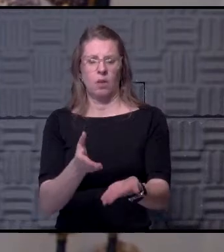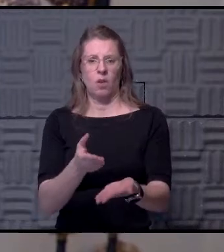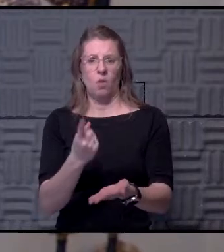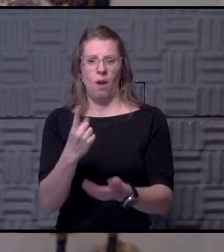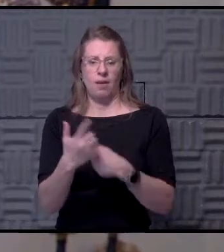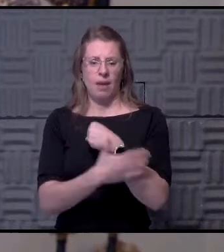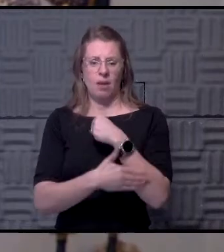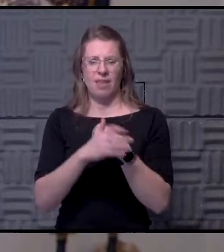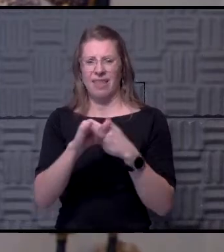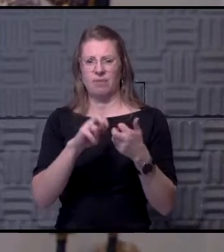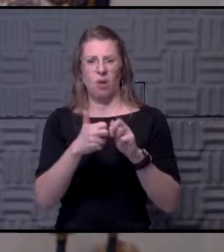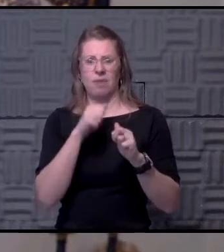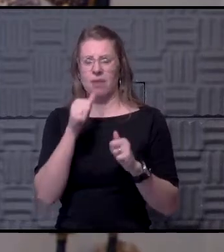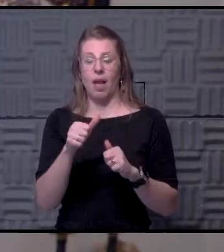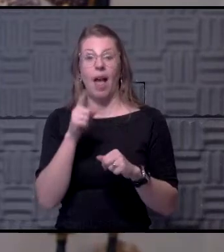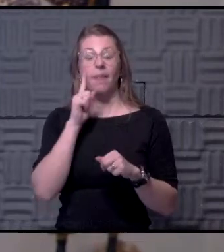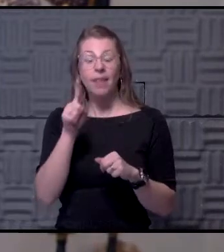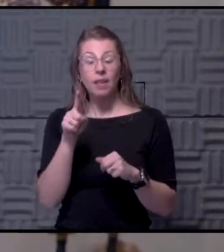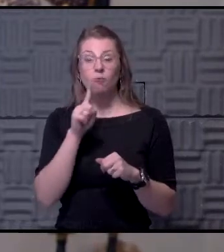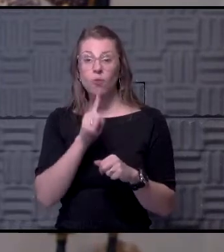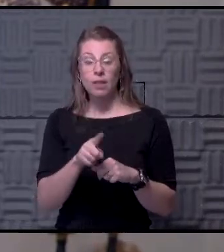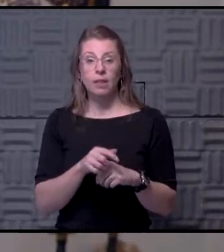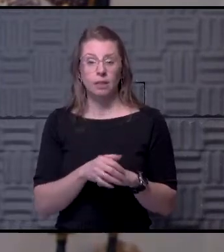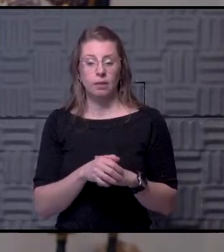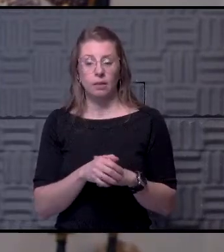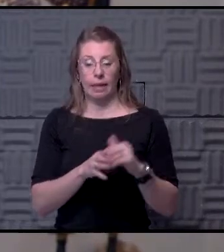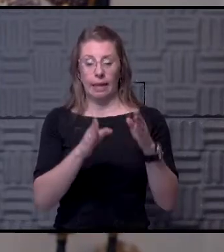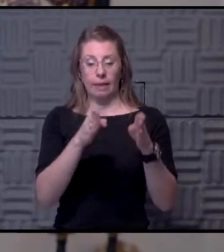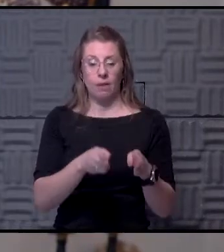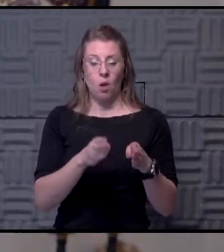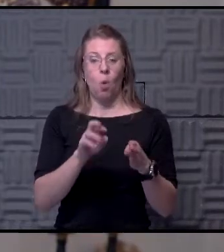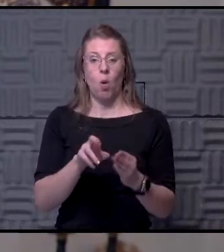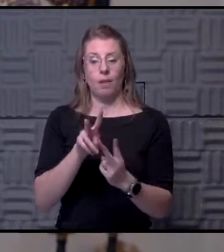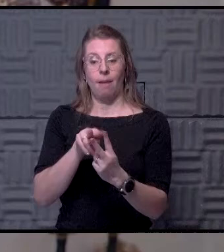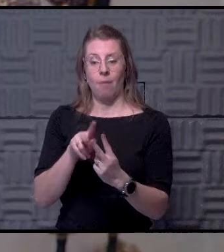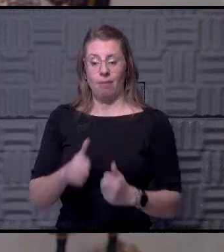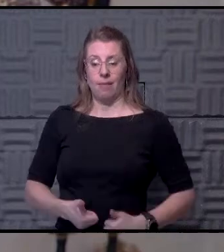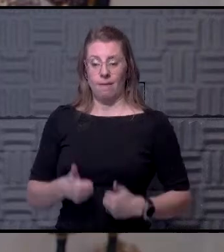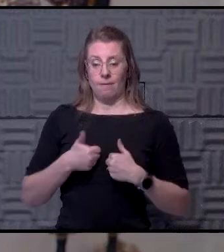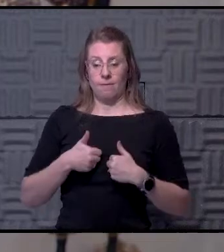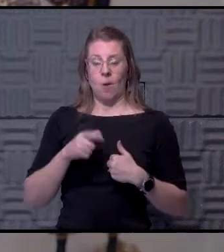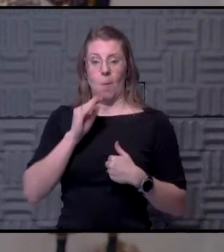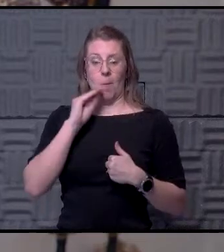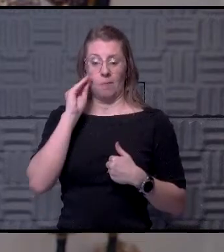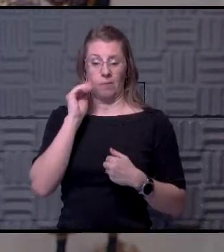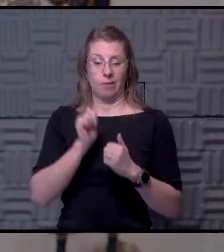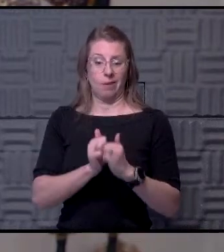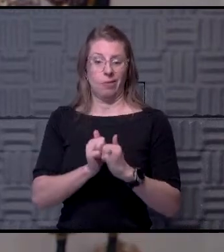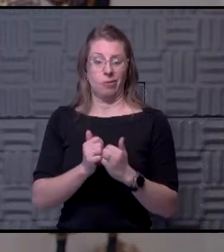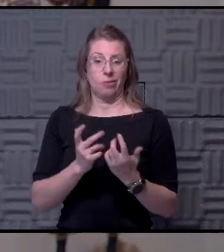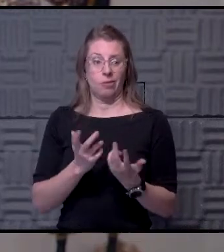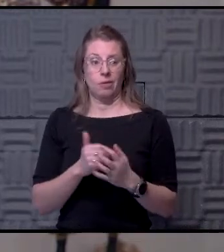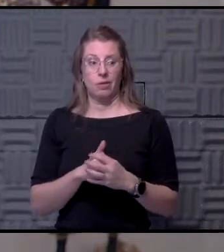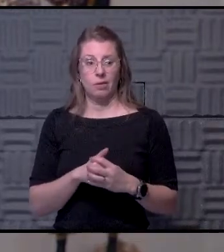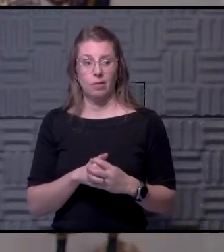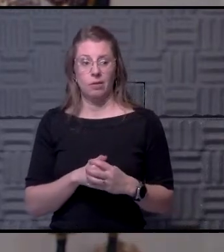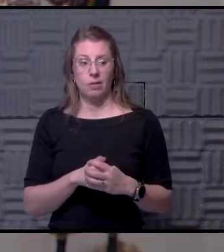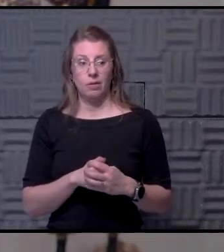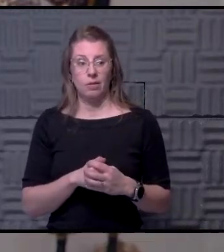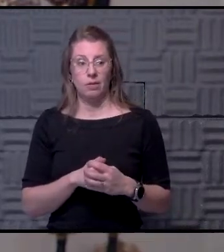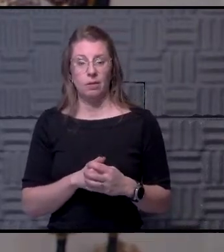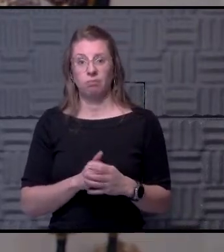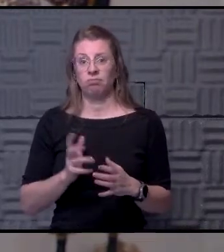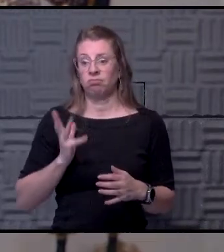problem. I think it's a fact that an individual or a couple living in their homes, they should have long ago